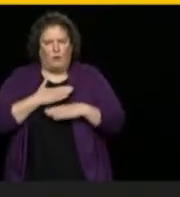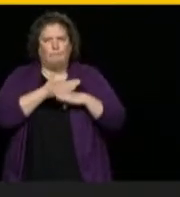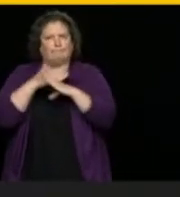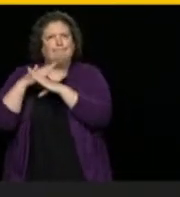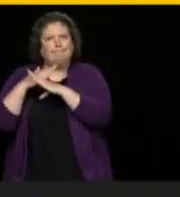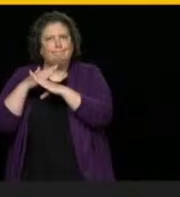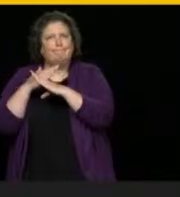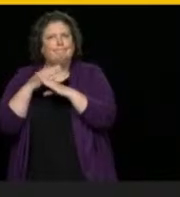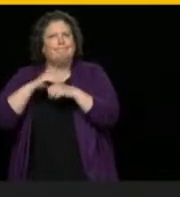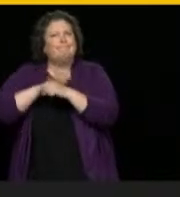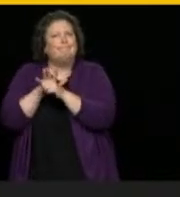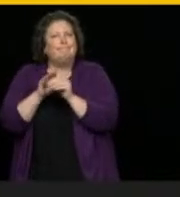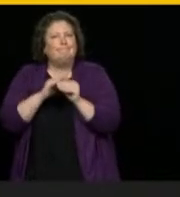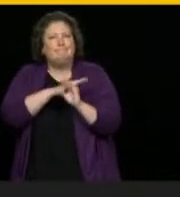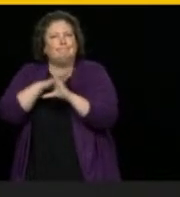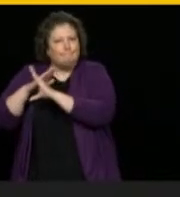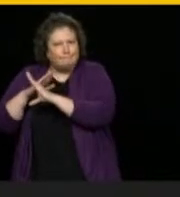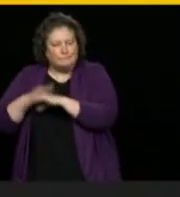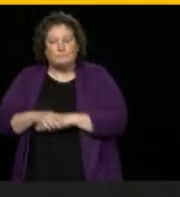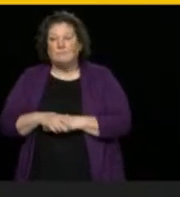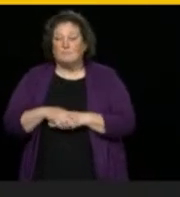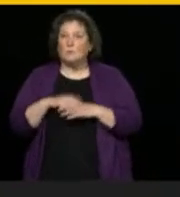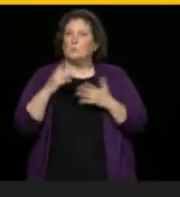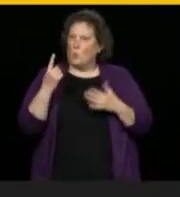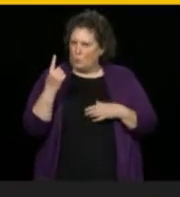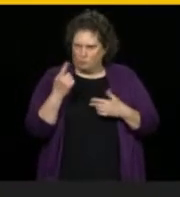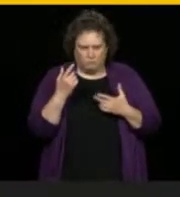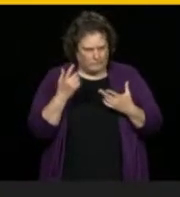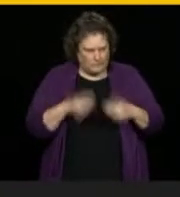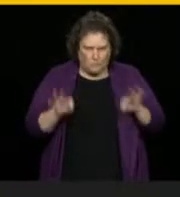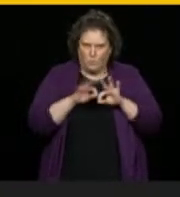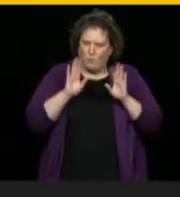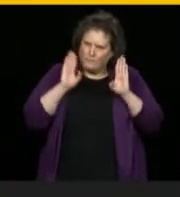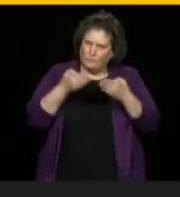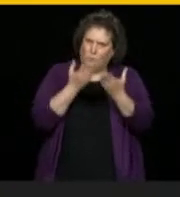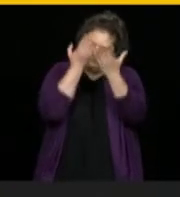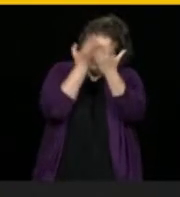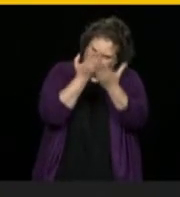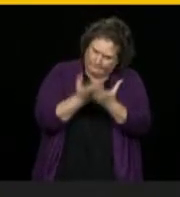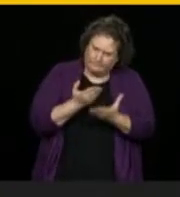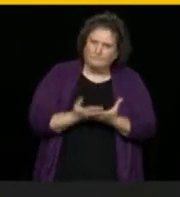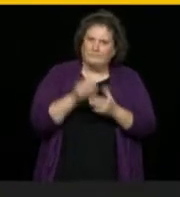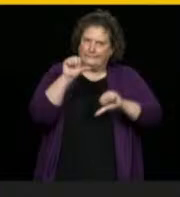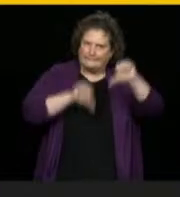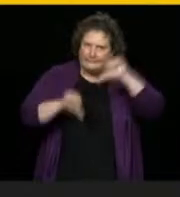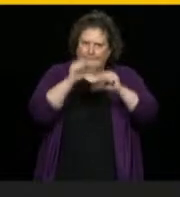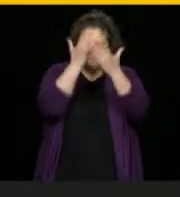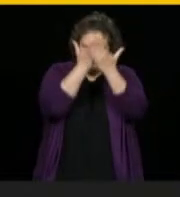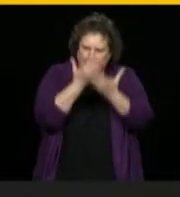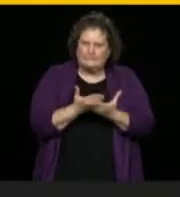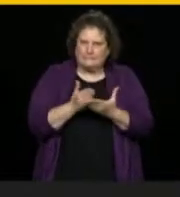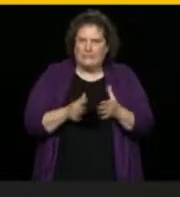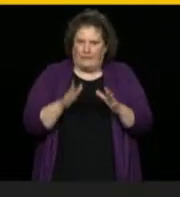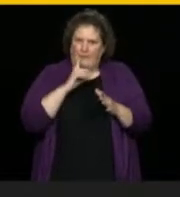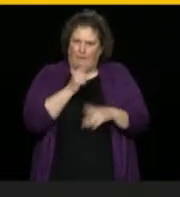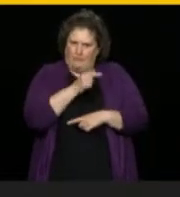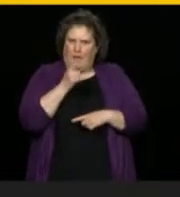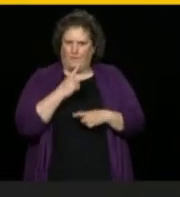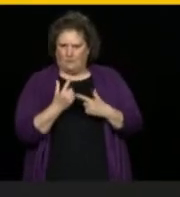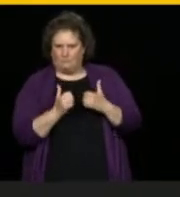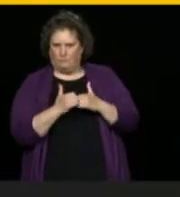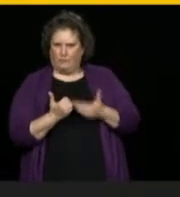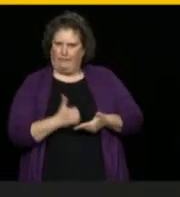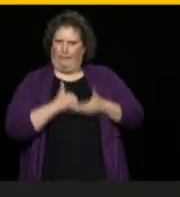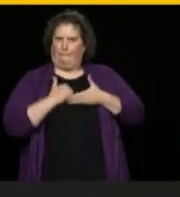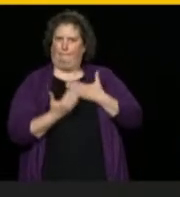data, and that is what we're going to continue to do when we restart certain activities. This